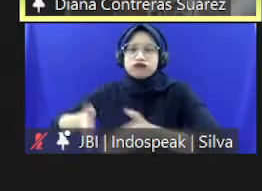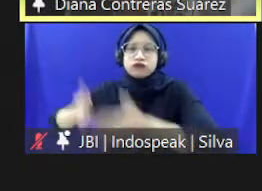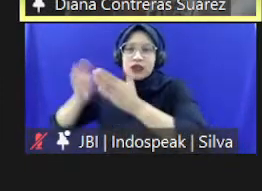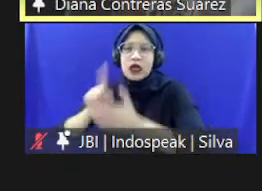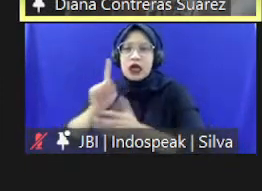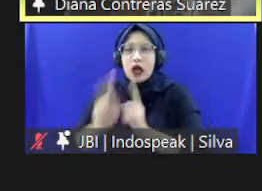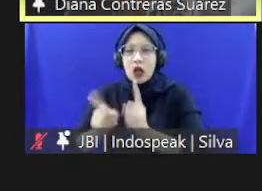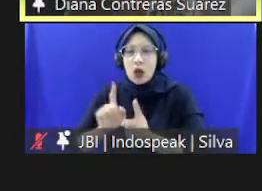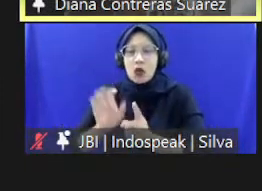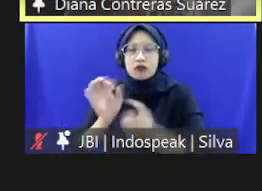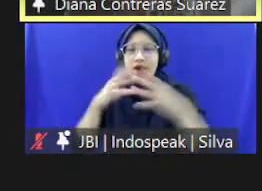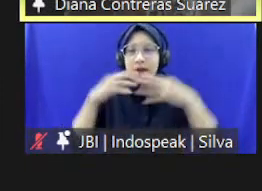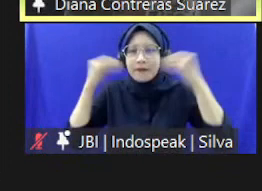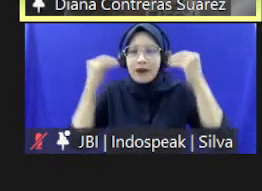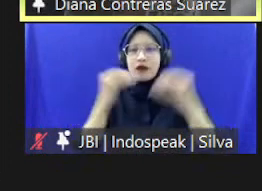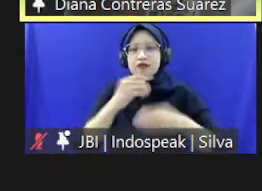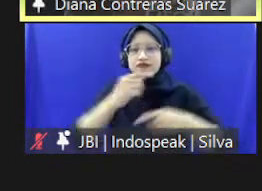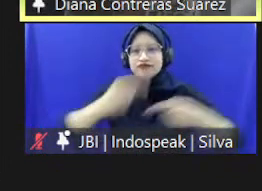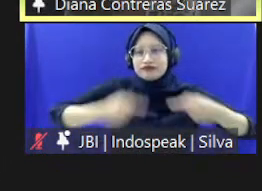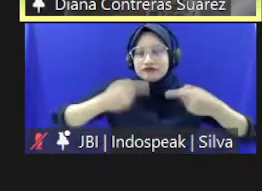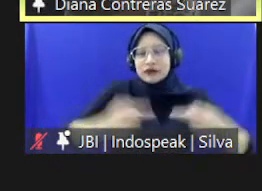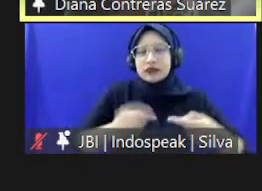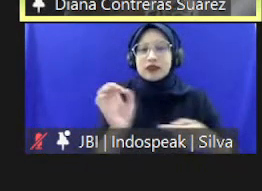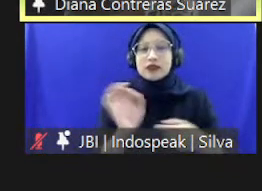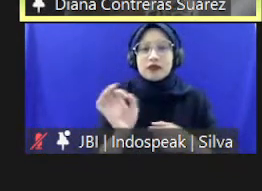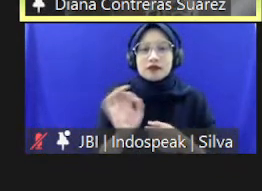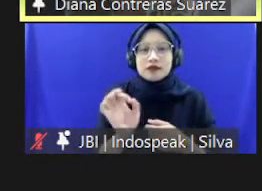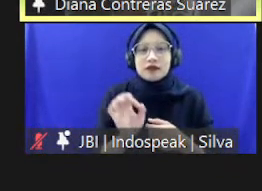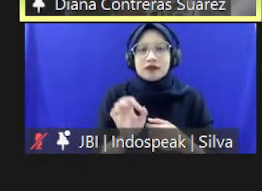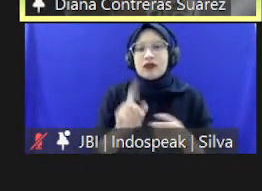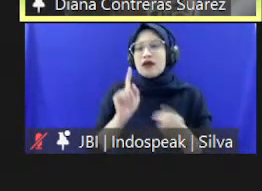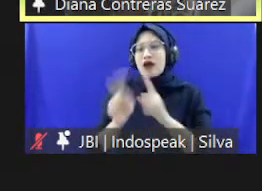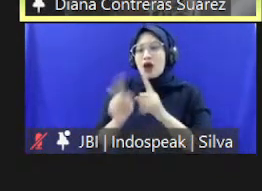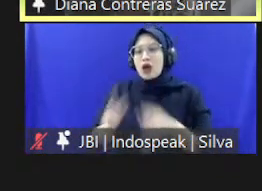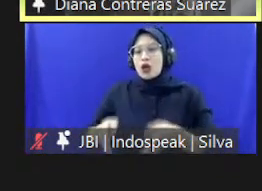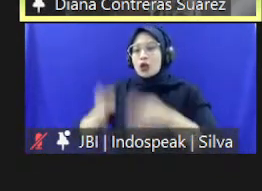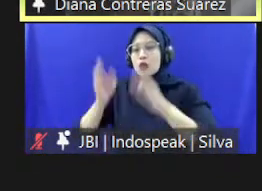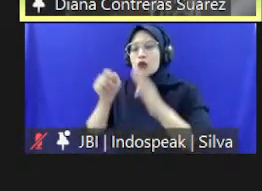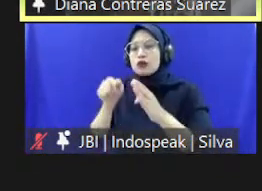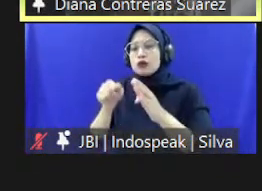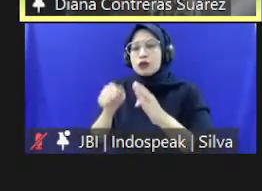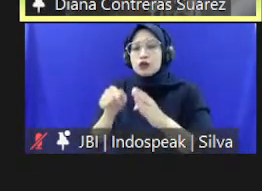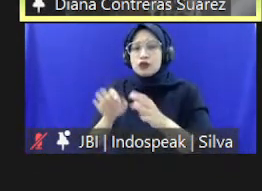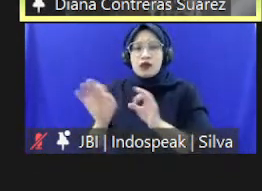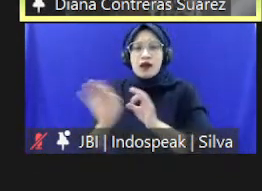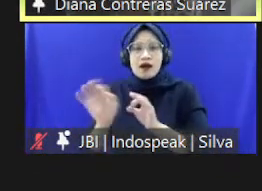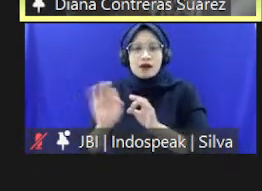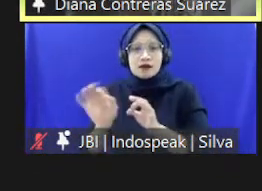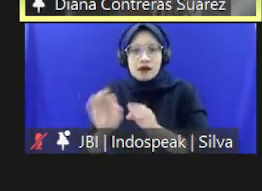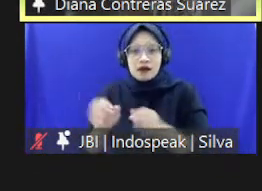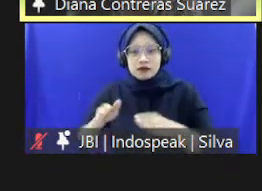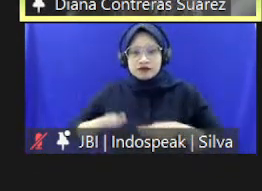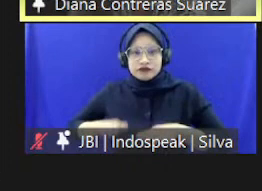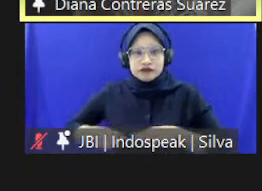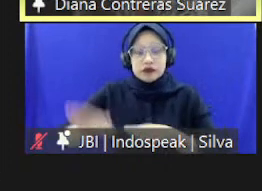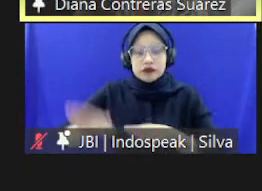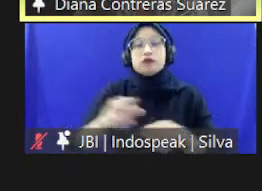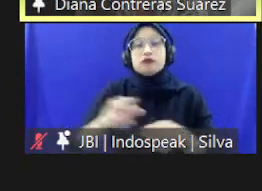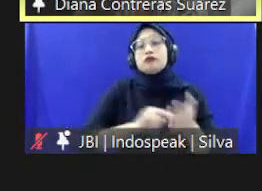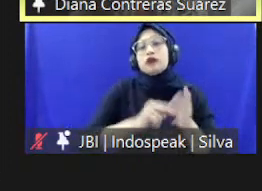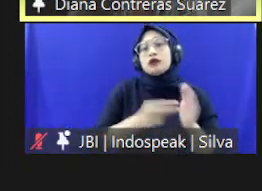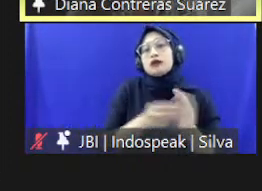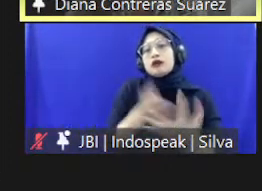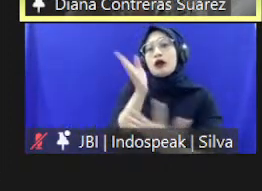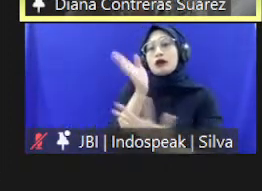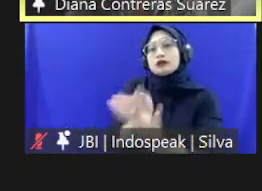public transport, they will have a severe difficulty moving around, and therefore we are going to think that they experience a severe